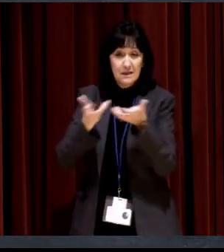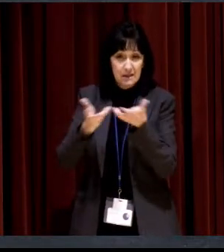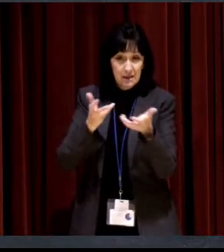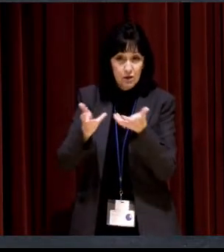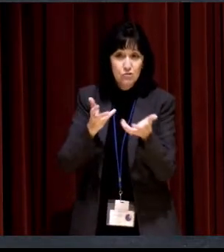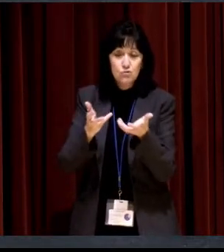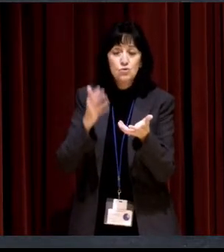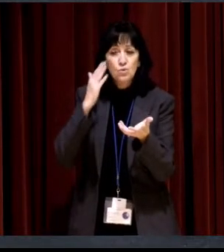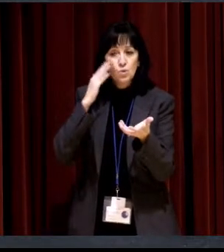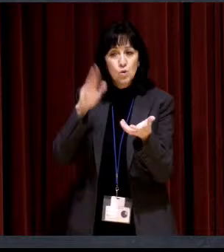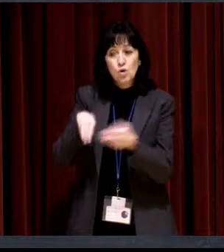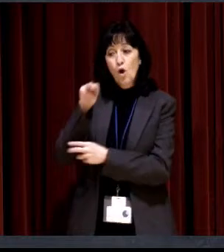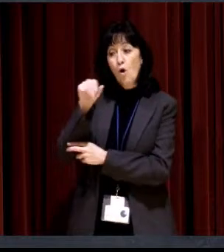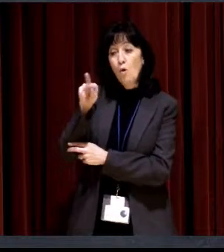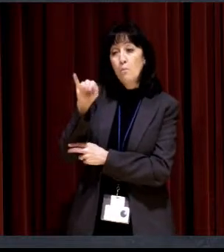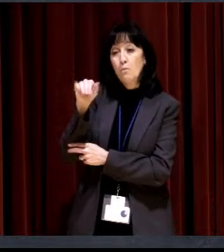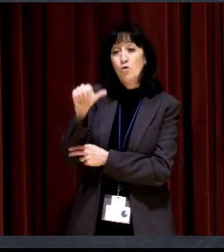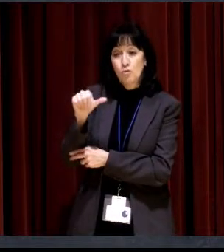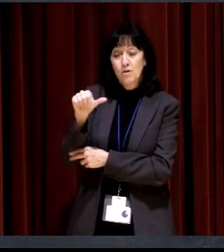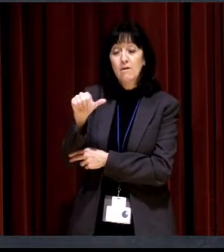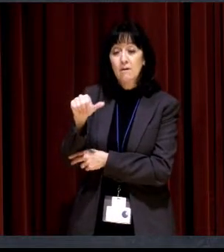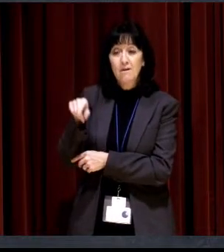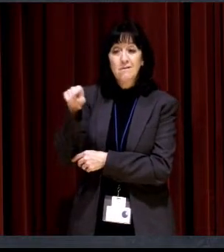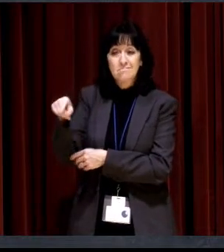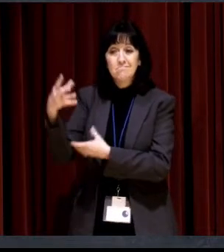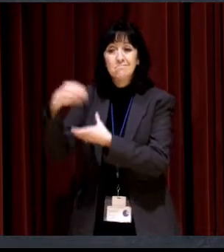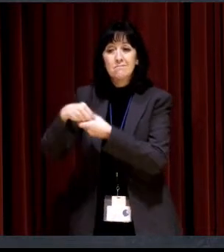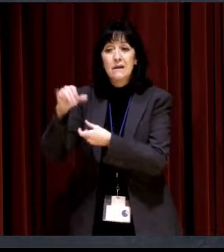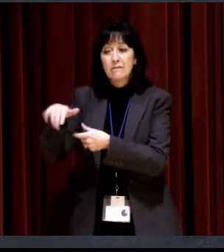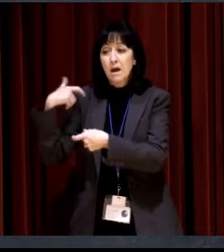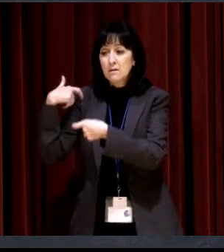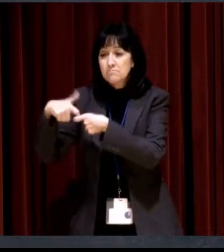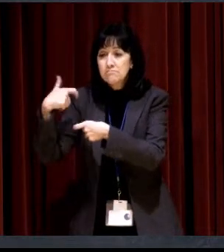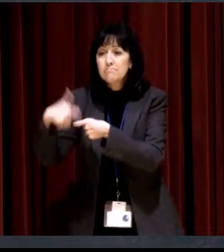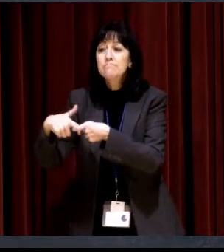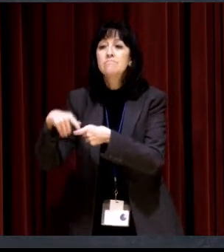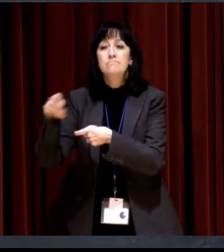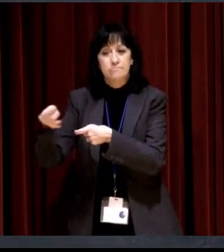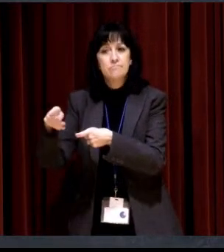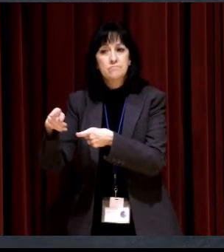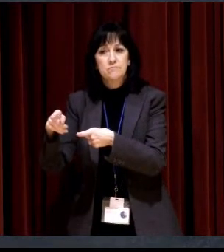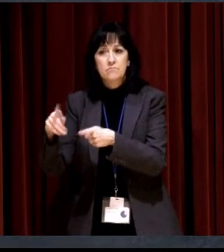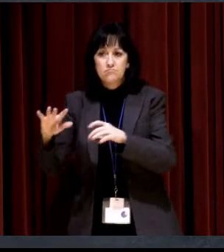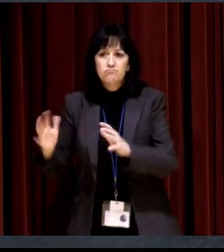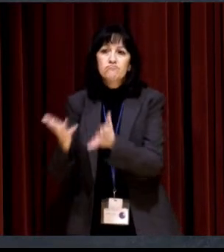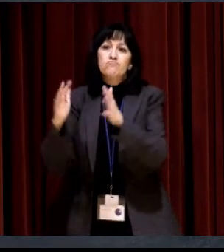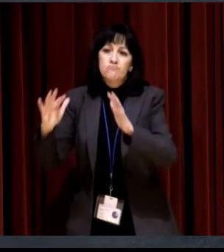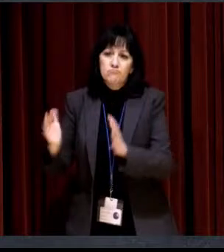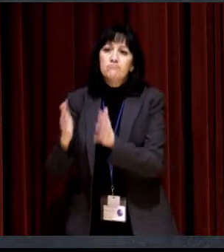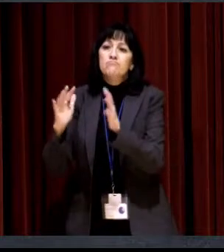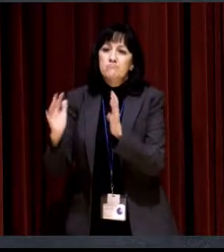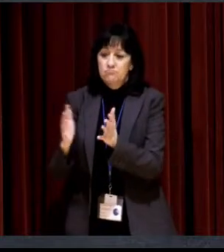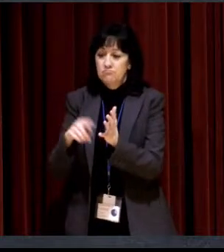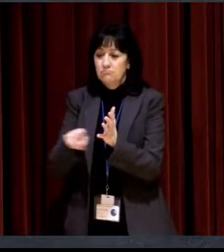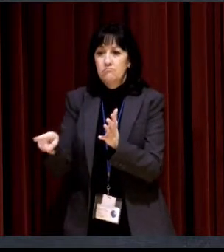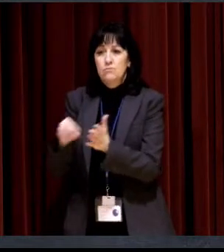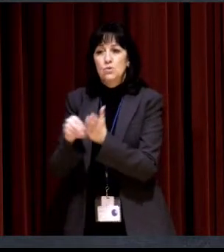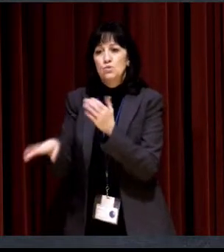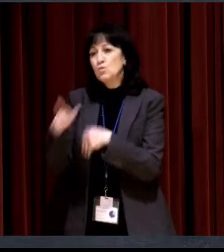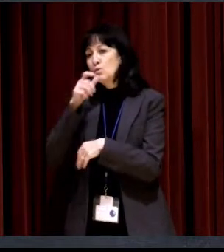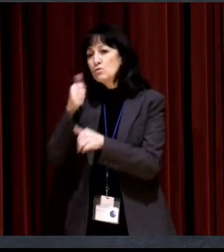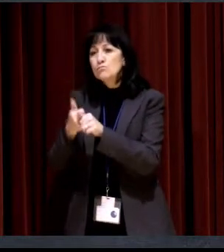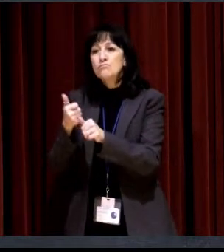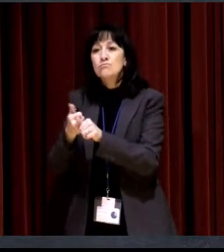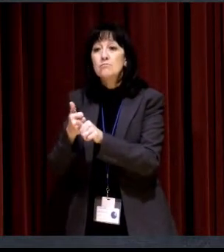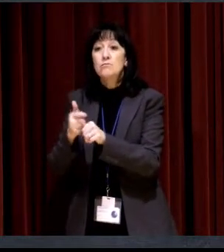has been engaged here with Pulaski. We have a lot of English learners on this side of town. Obviously, that's